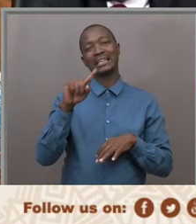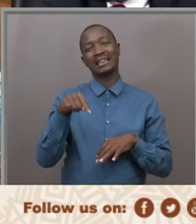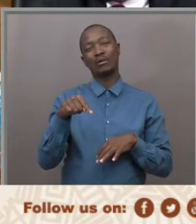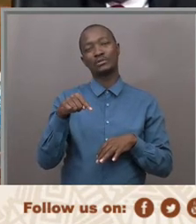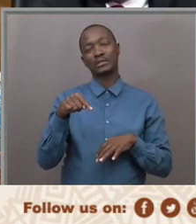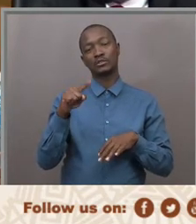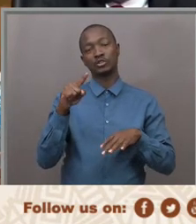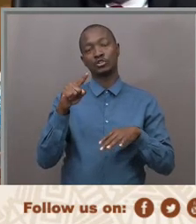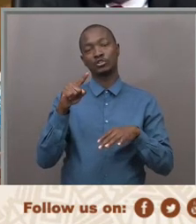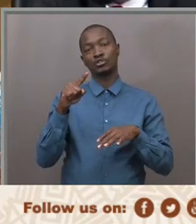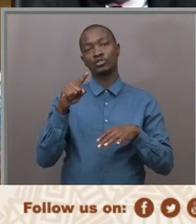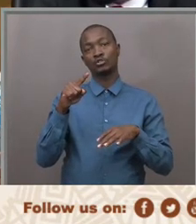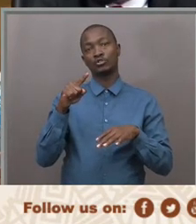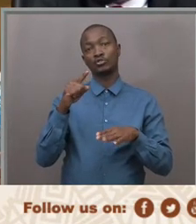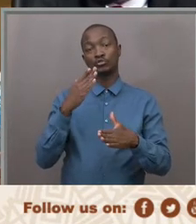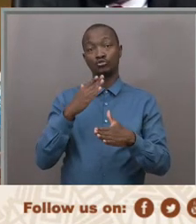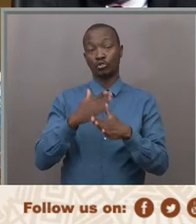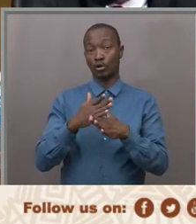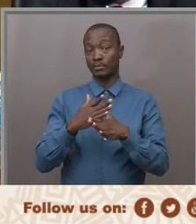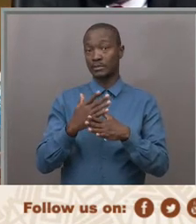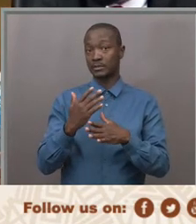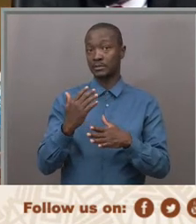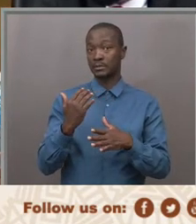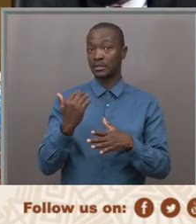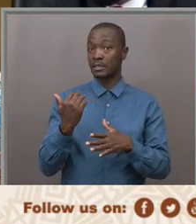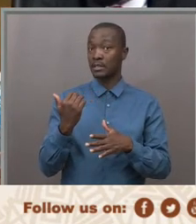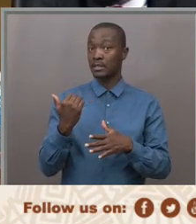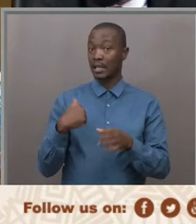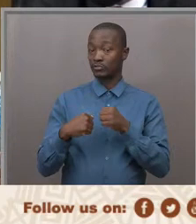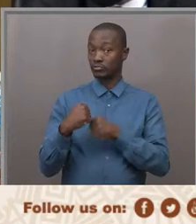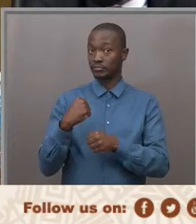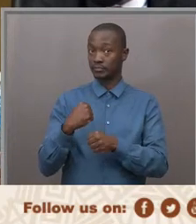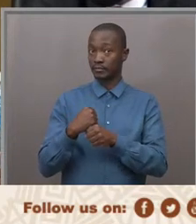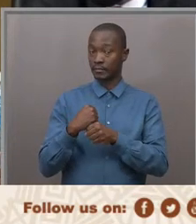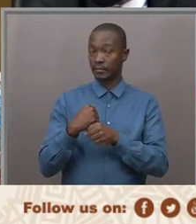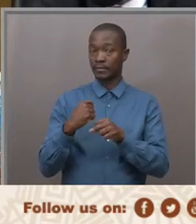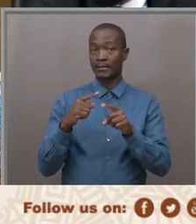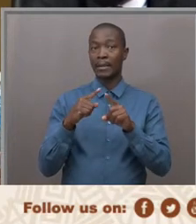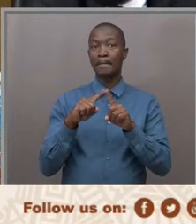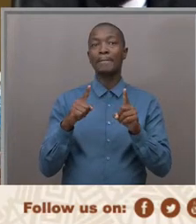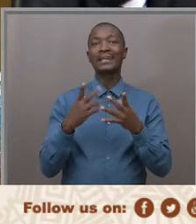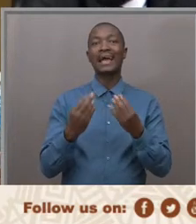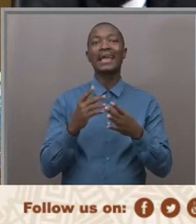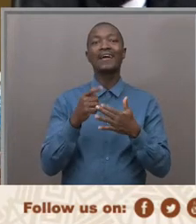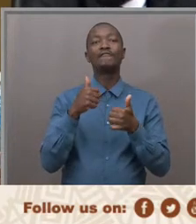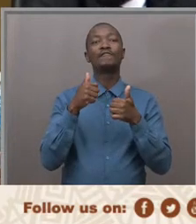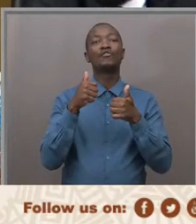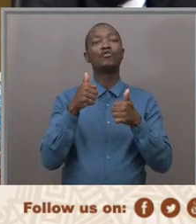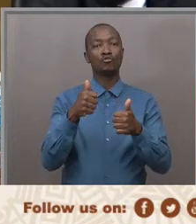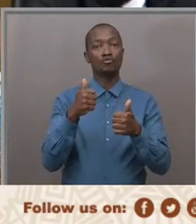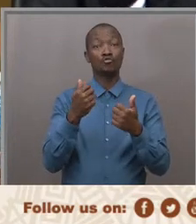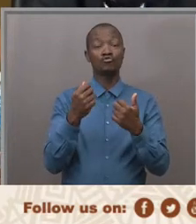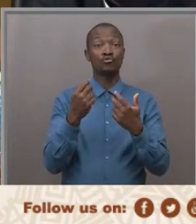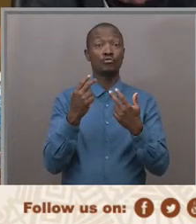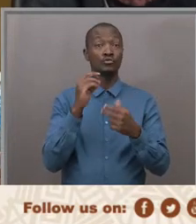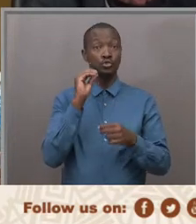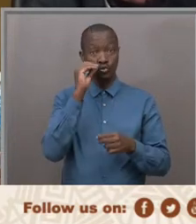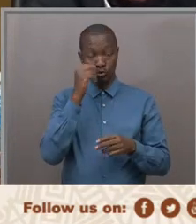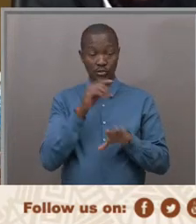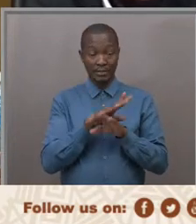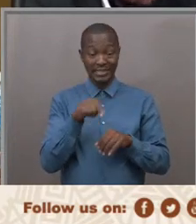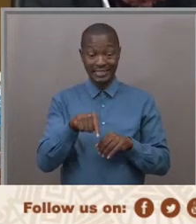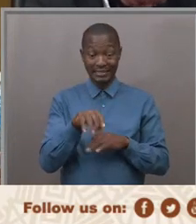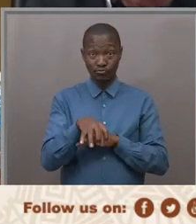during the second quarter. But I have good news for you. Even though we lost that number of jobs, this